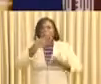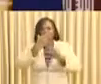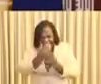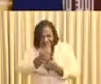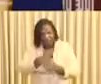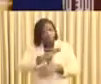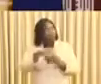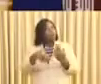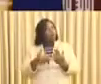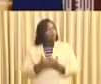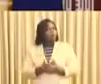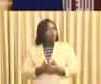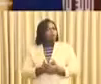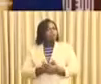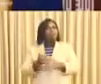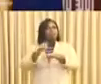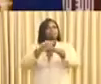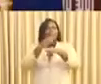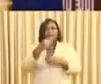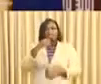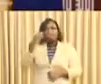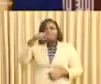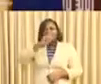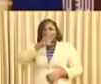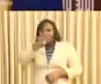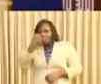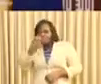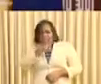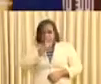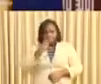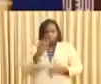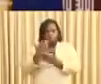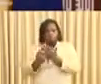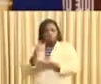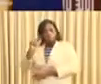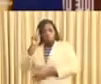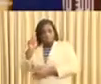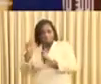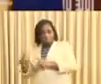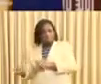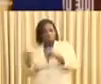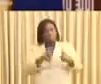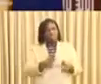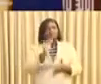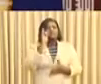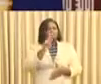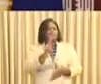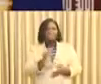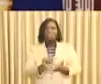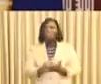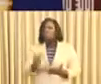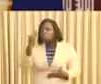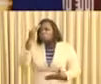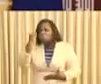of the virus from one person to another. That is why each one of us must strictly